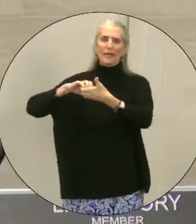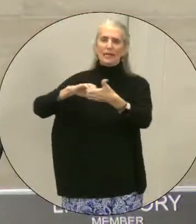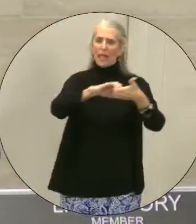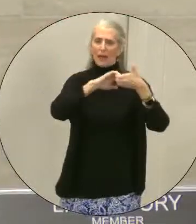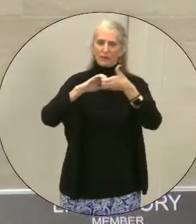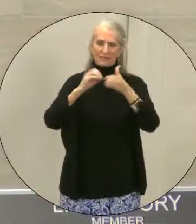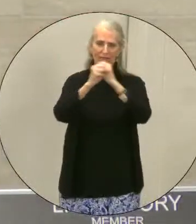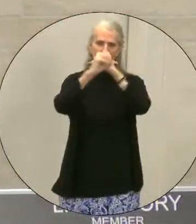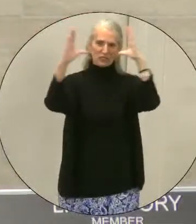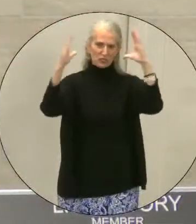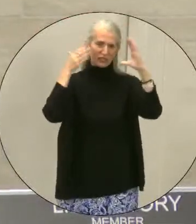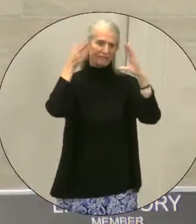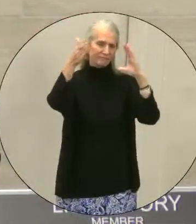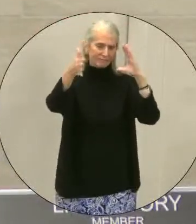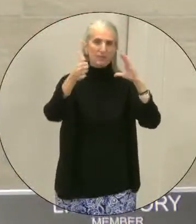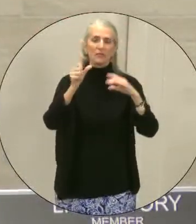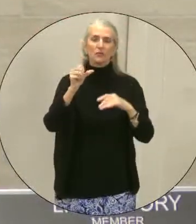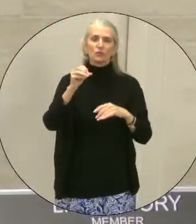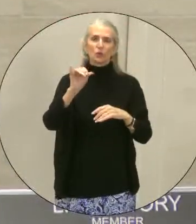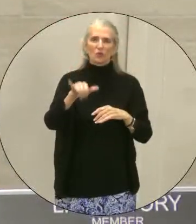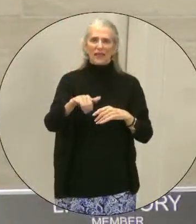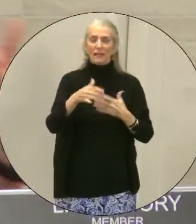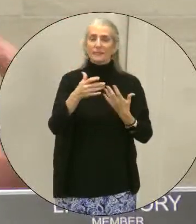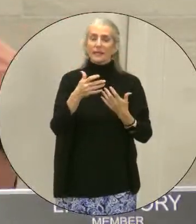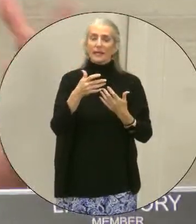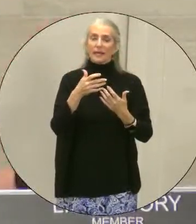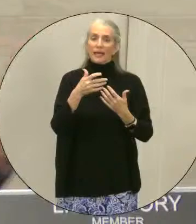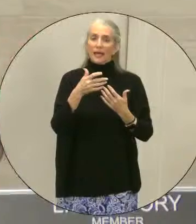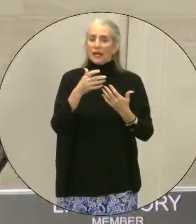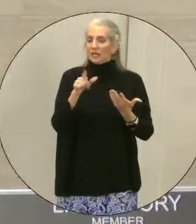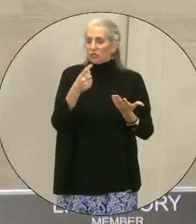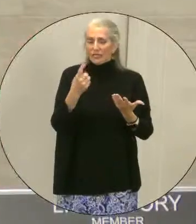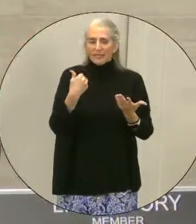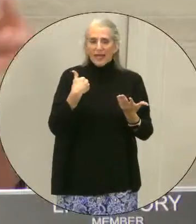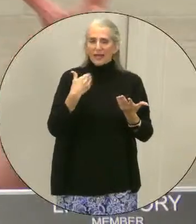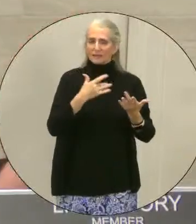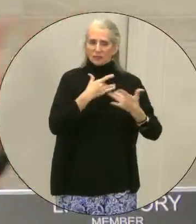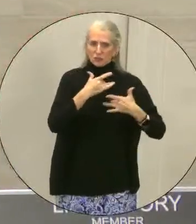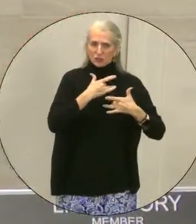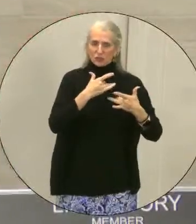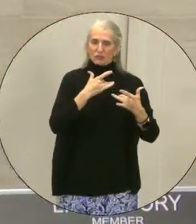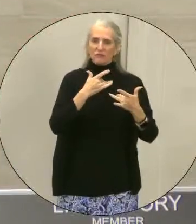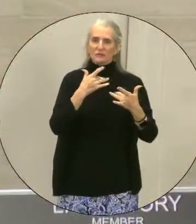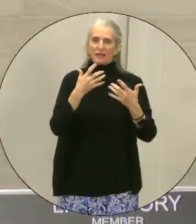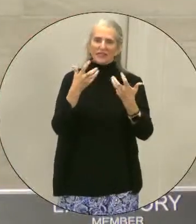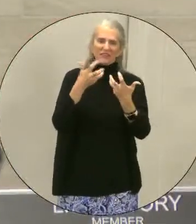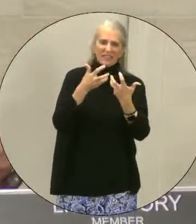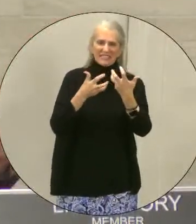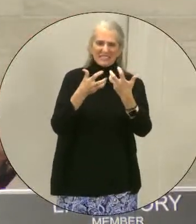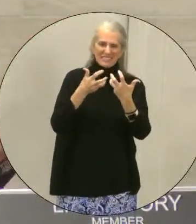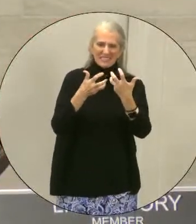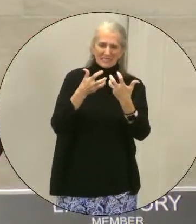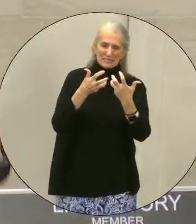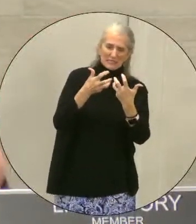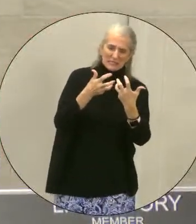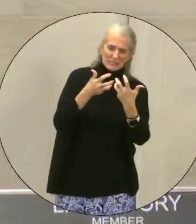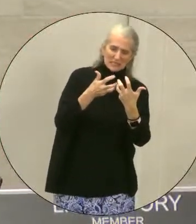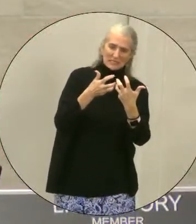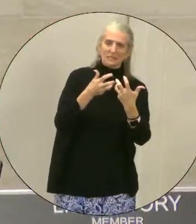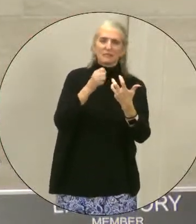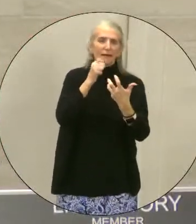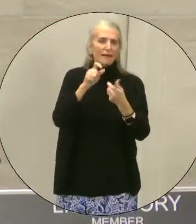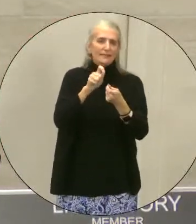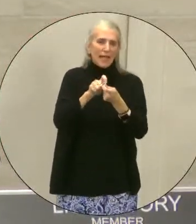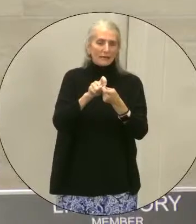those were my concerns there. And like I said, I just have concerns that, that the fit isn't quite right, although he is an